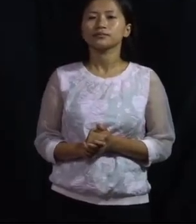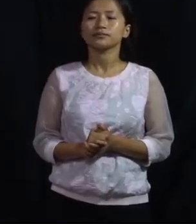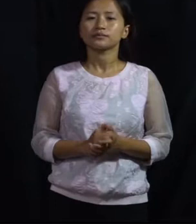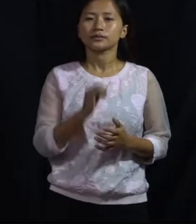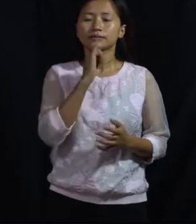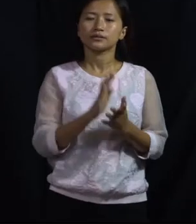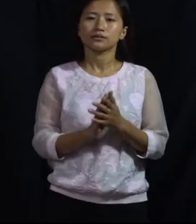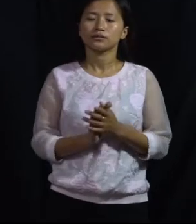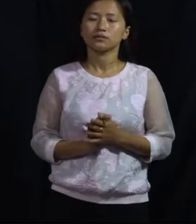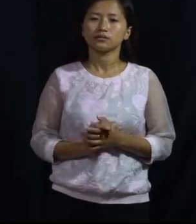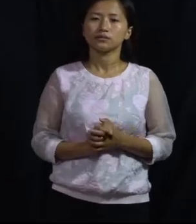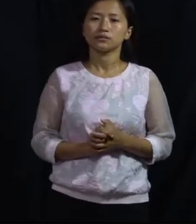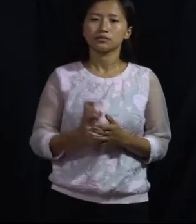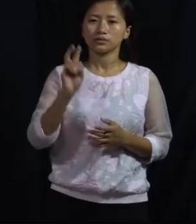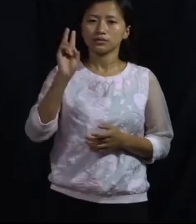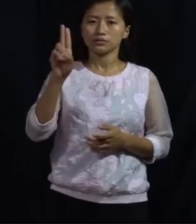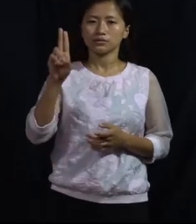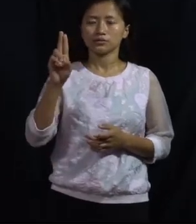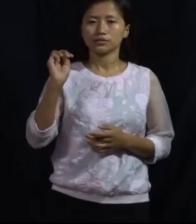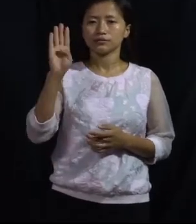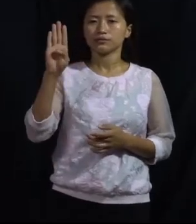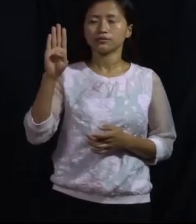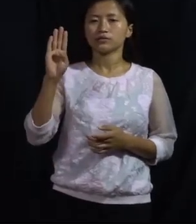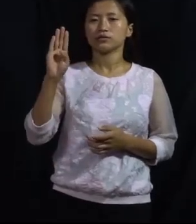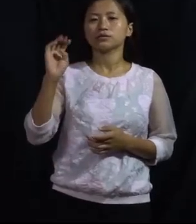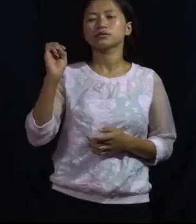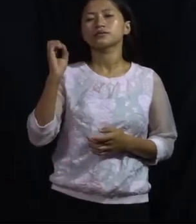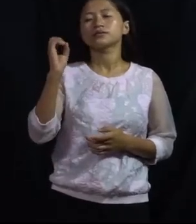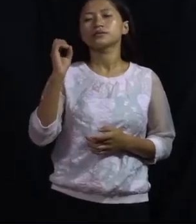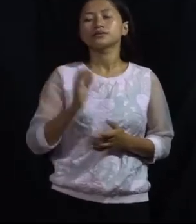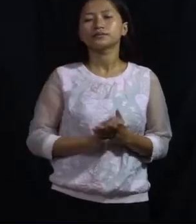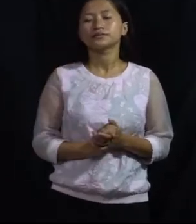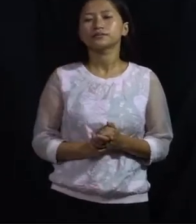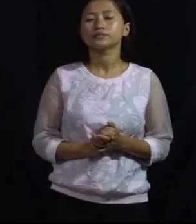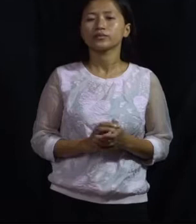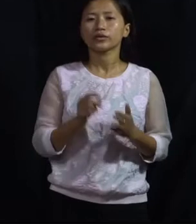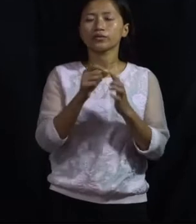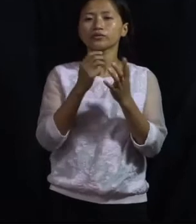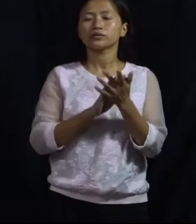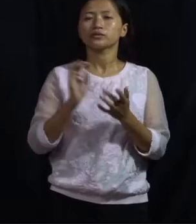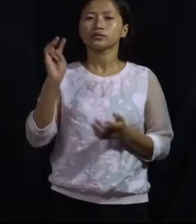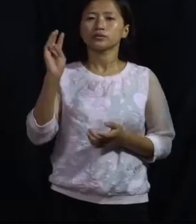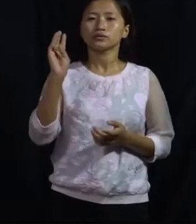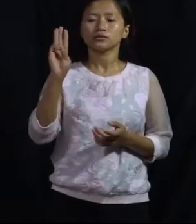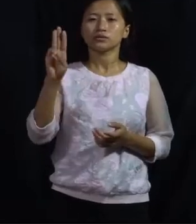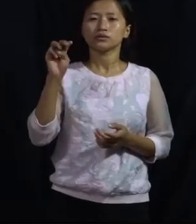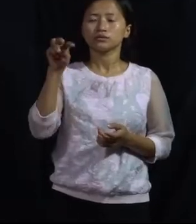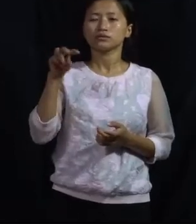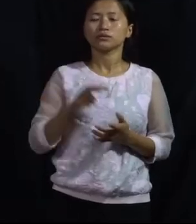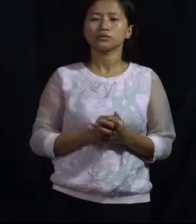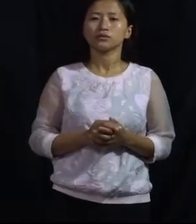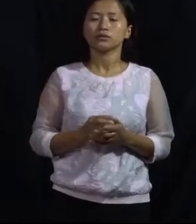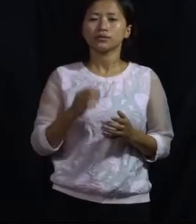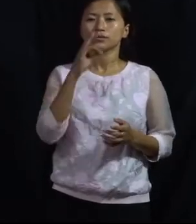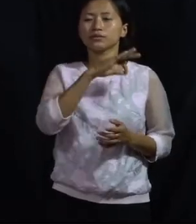machinery is 240. The provision for debts is 300. So there is a profit